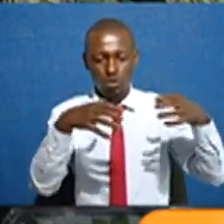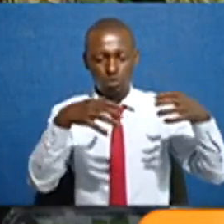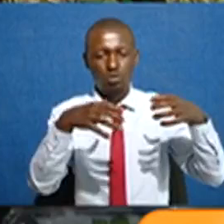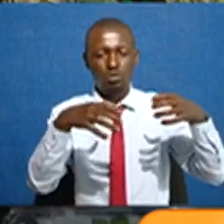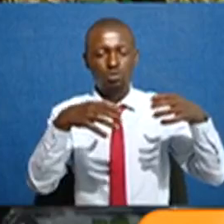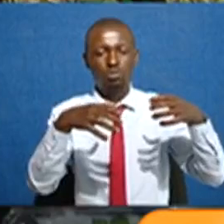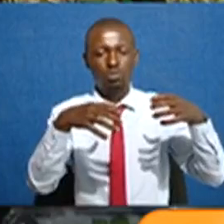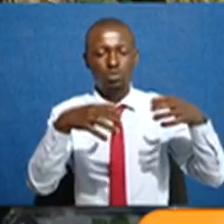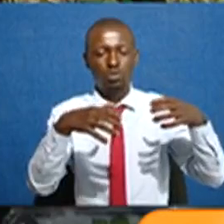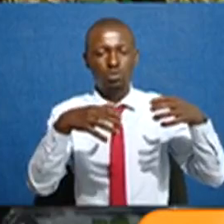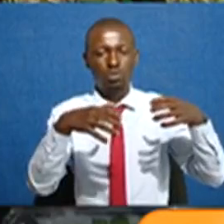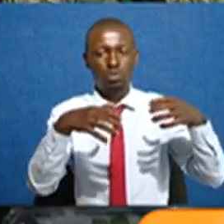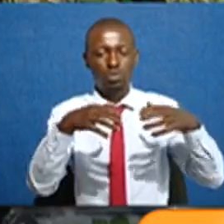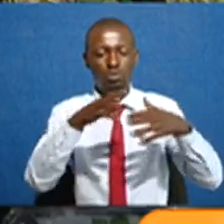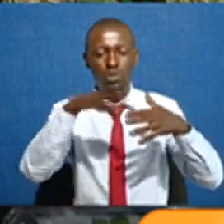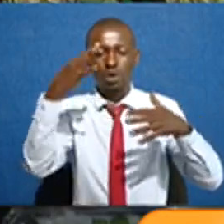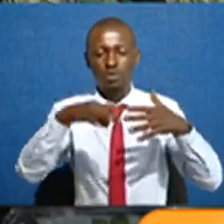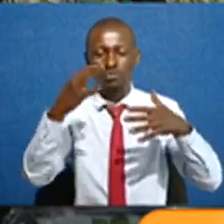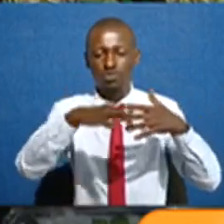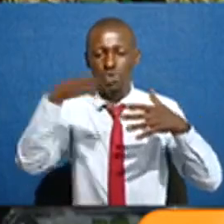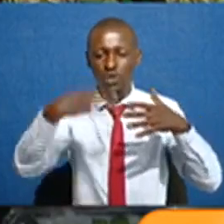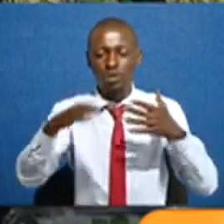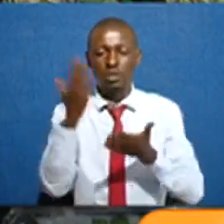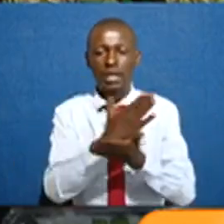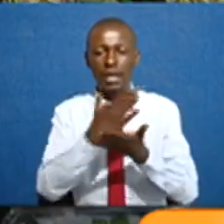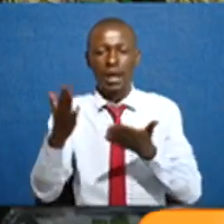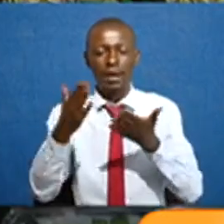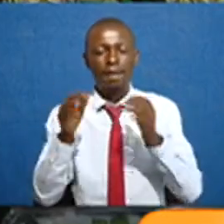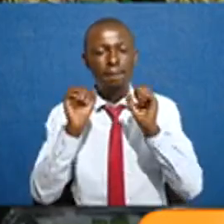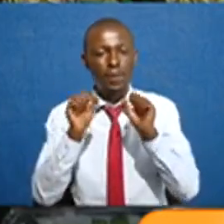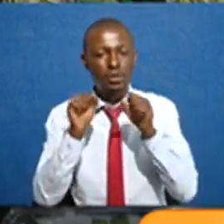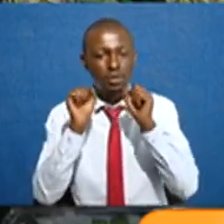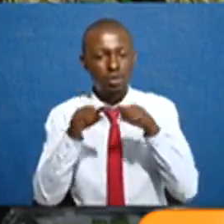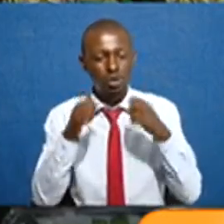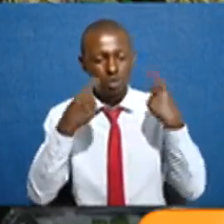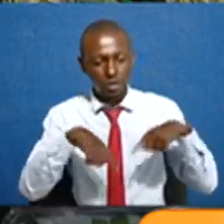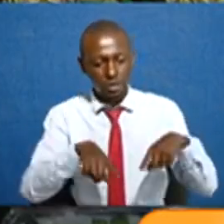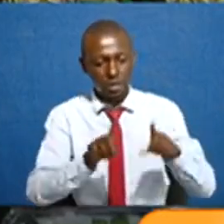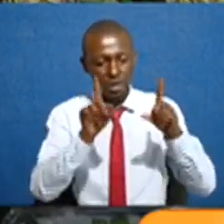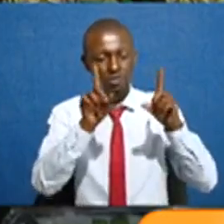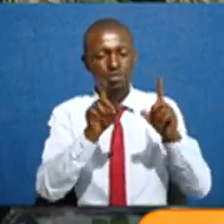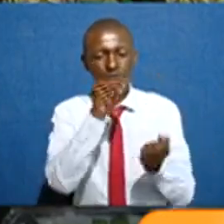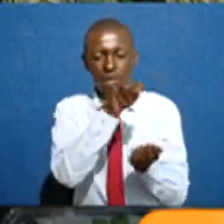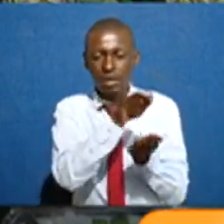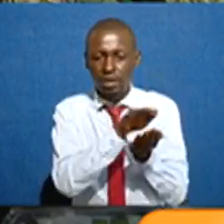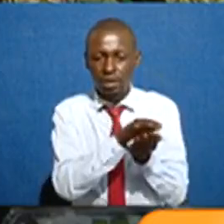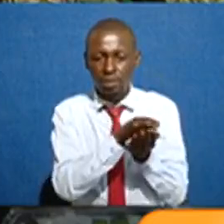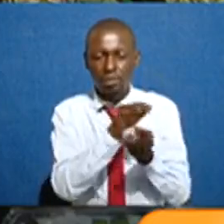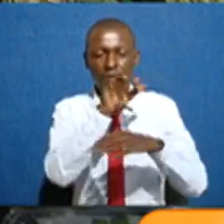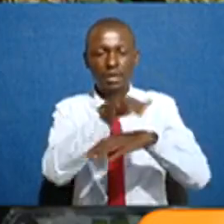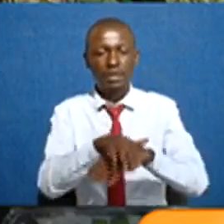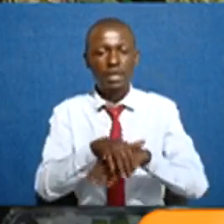industry, particularly in the vegetables sector, can aggregate, store, and